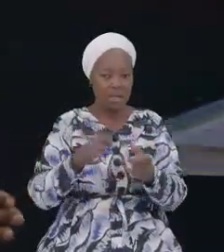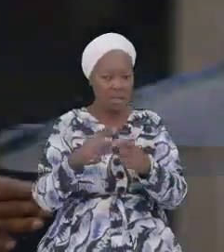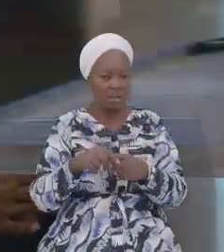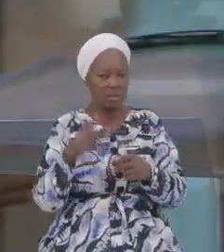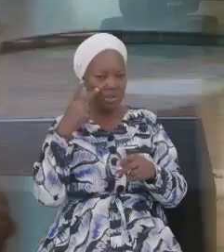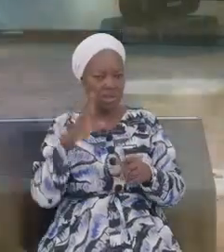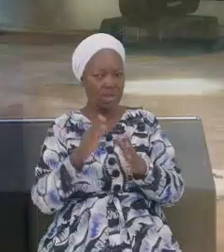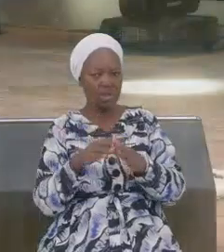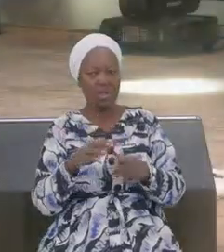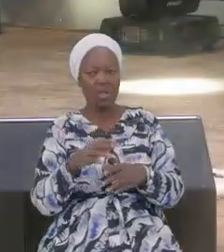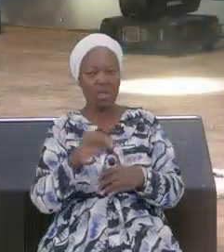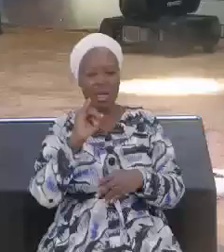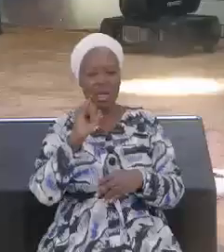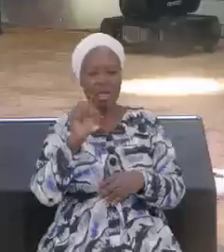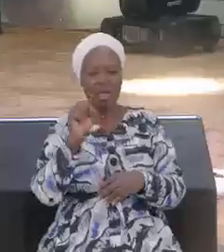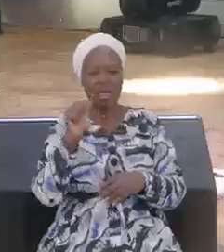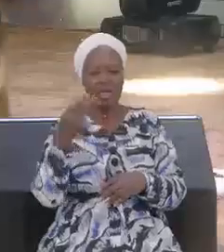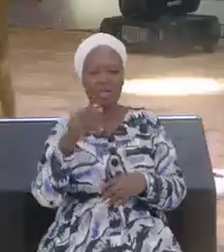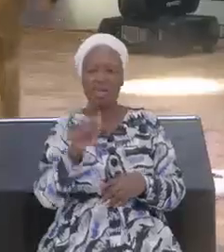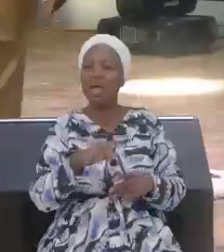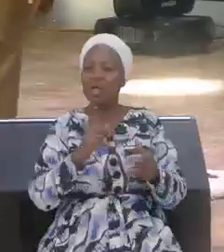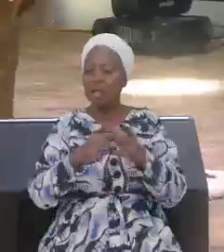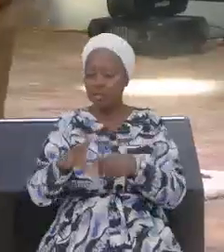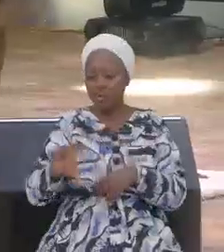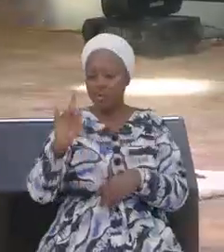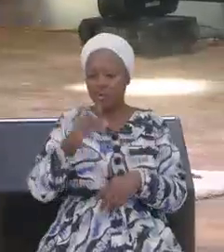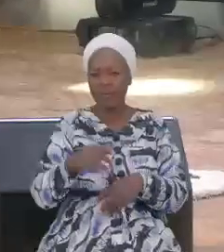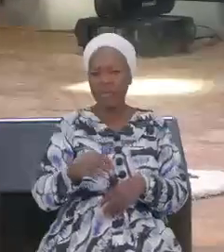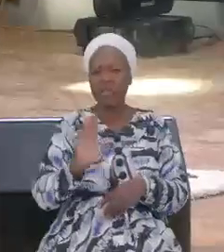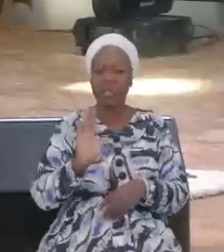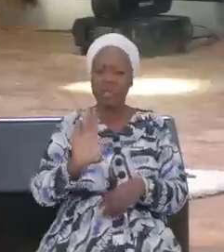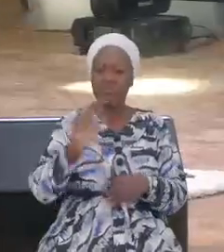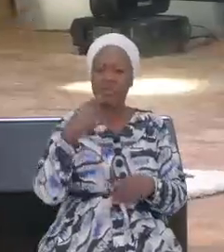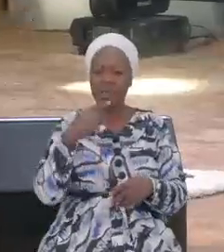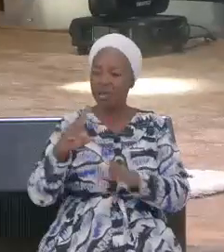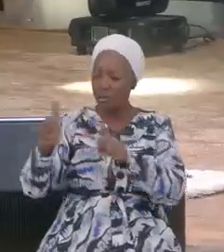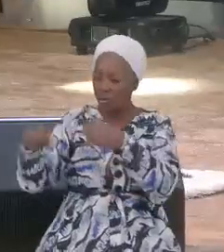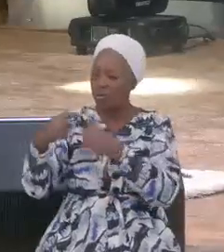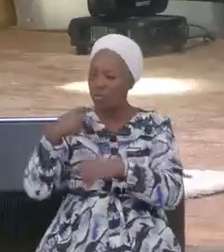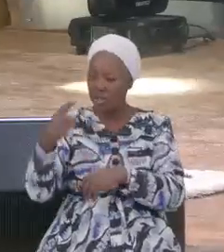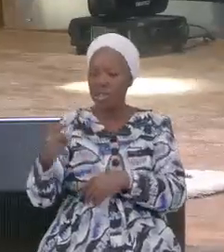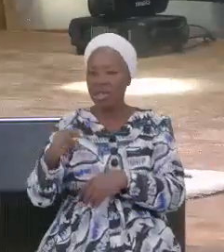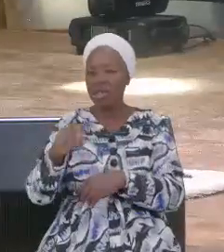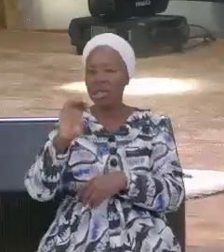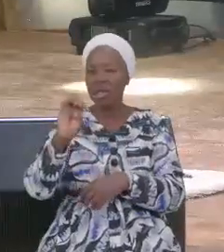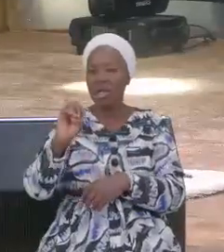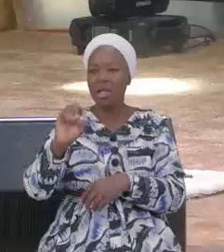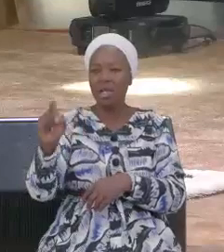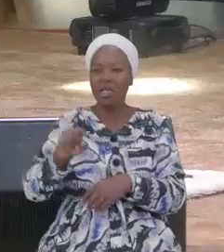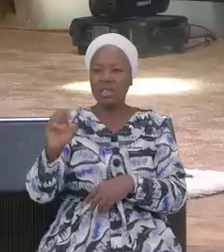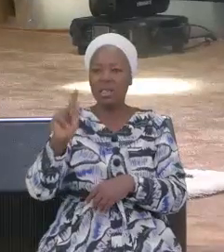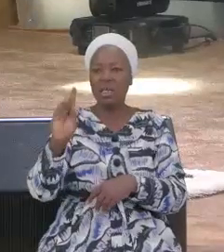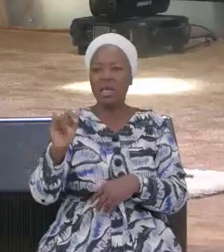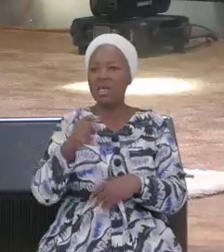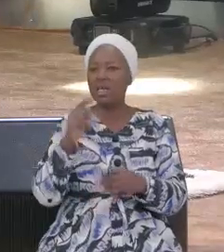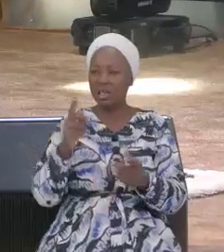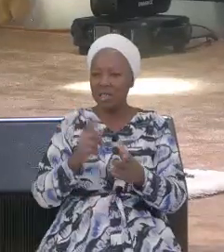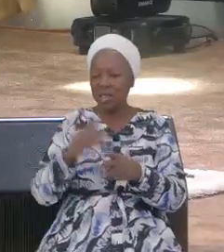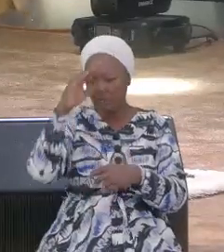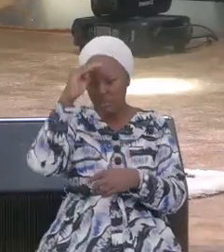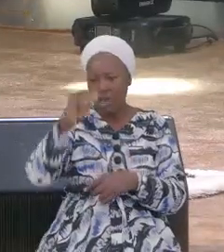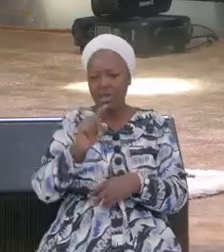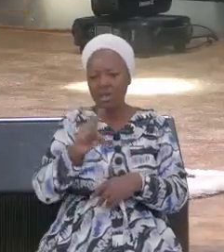at Isaiah and you find him saying, go tell Hezekiah, that man Sennacherib that